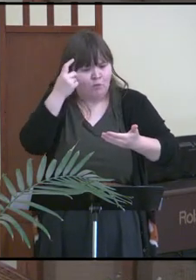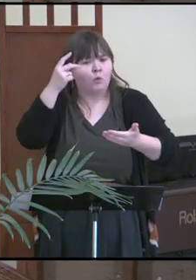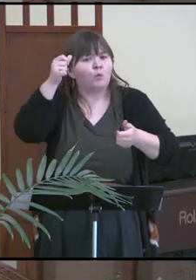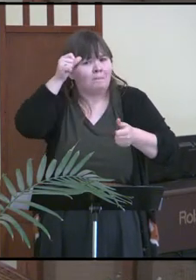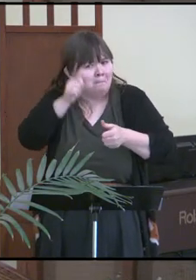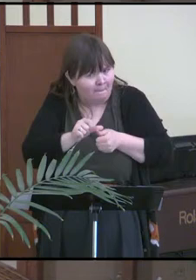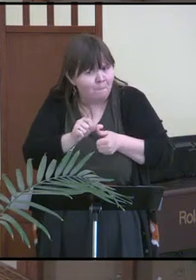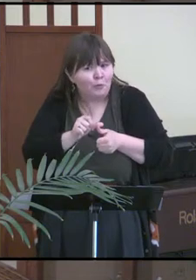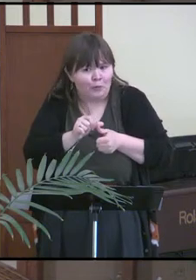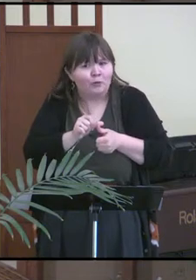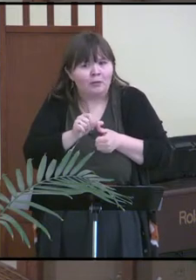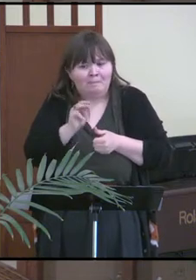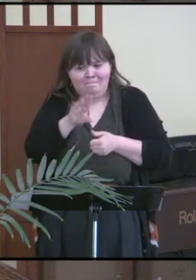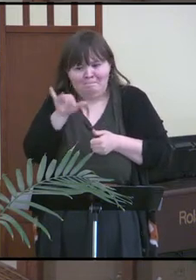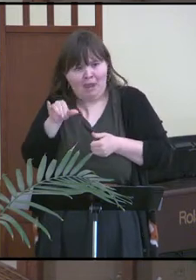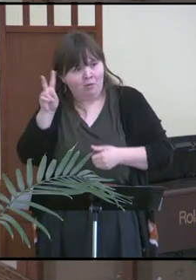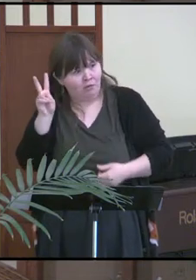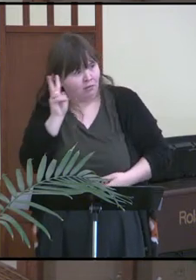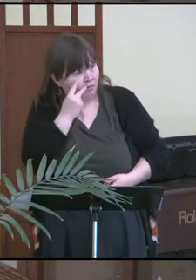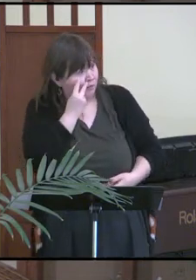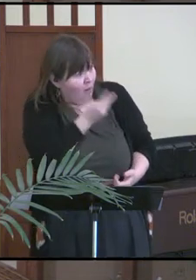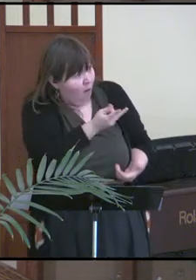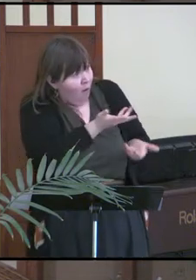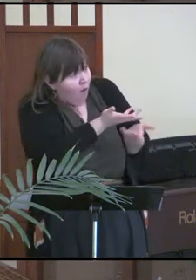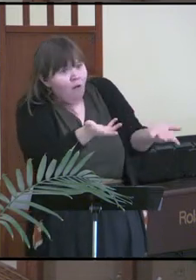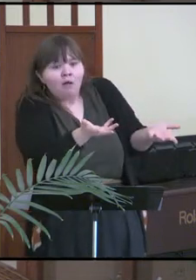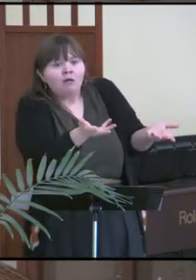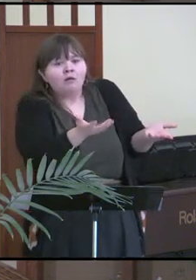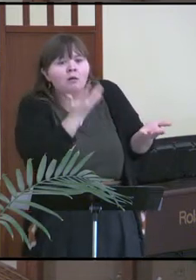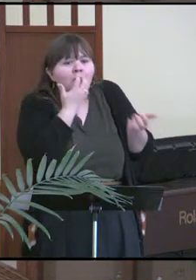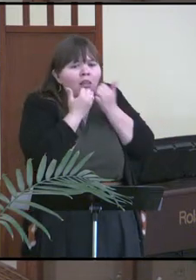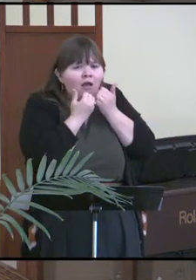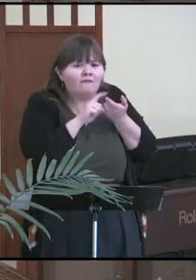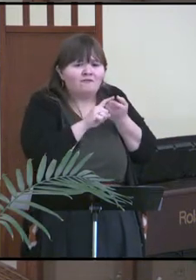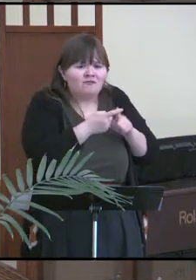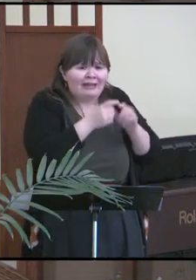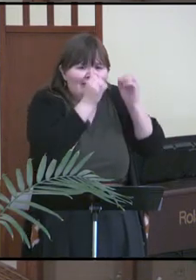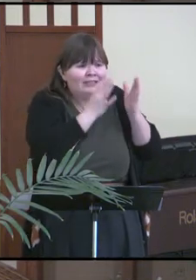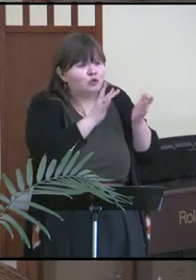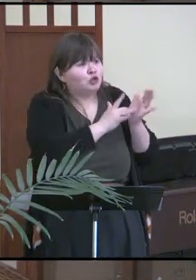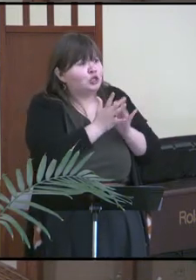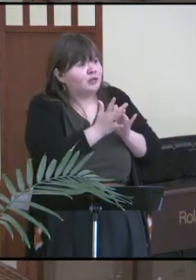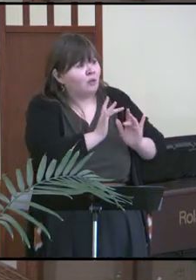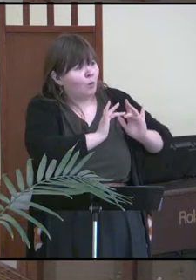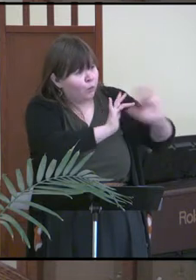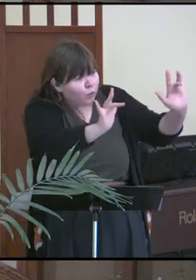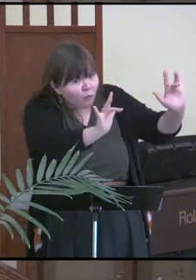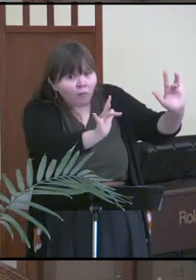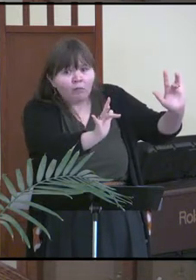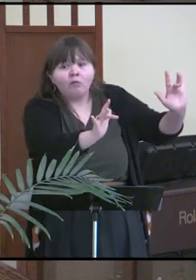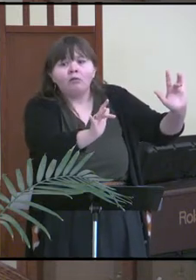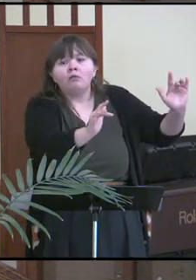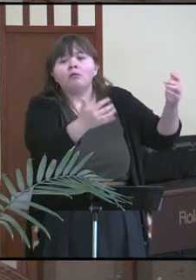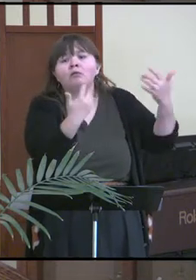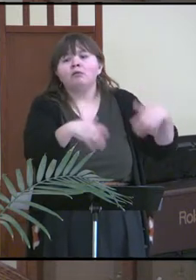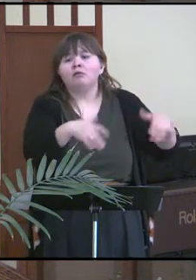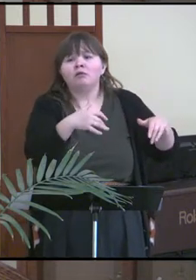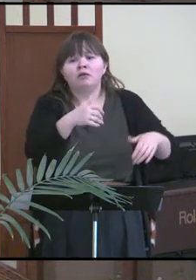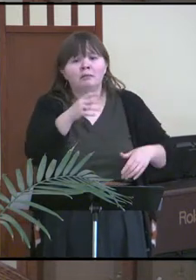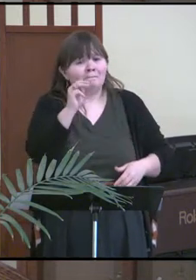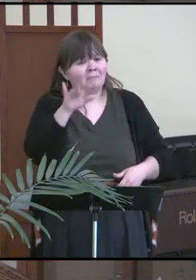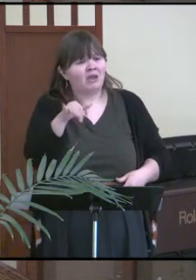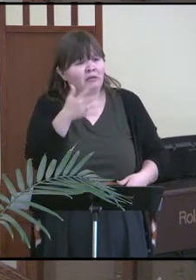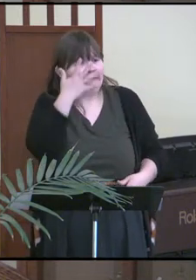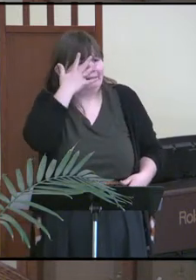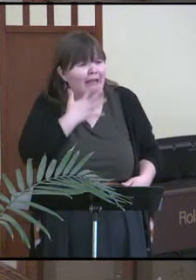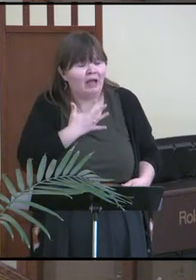Mary Magdalene found at the tomb of her beloved friend and teacher, Jesus. She is sad